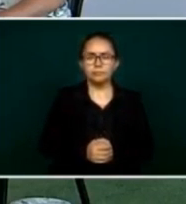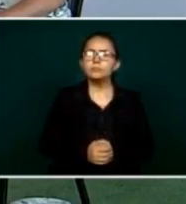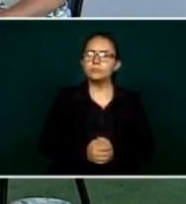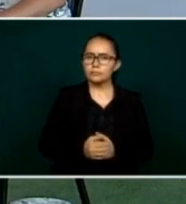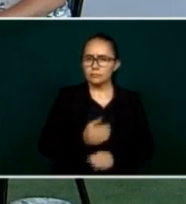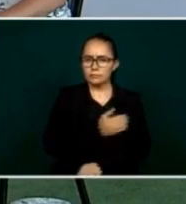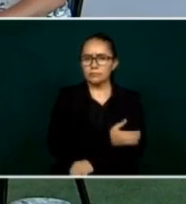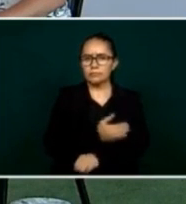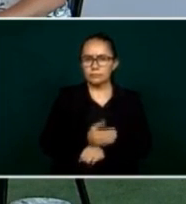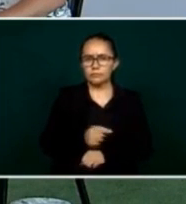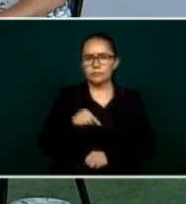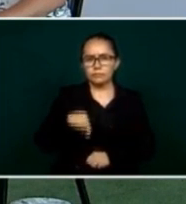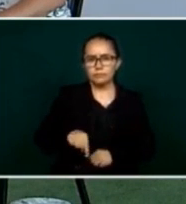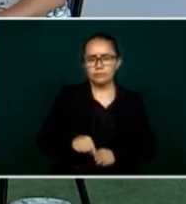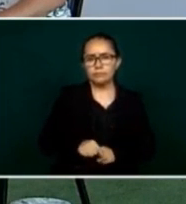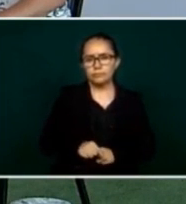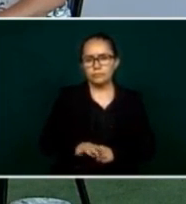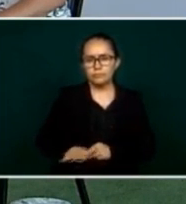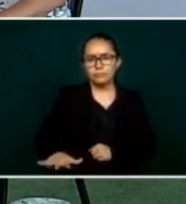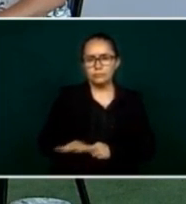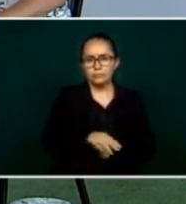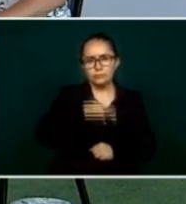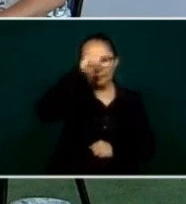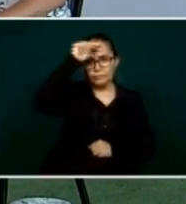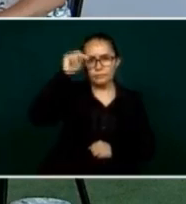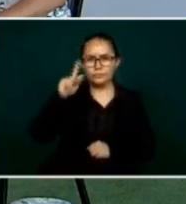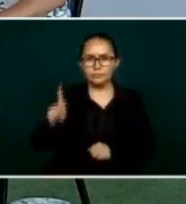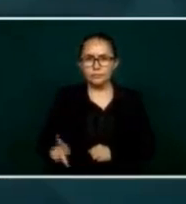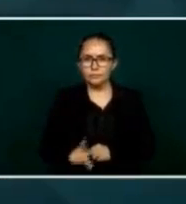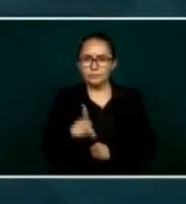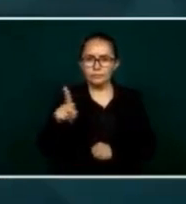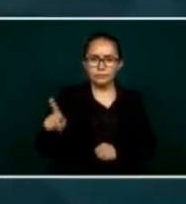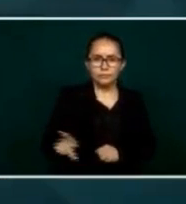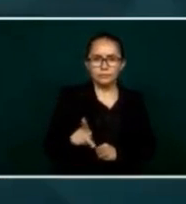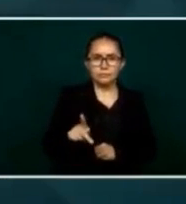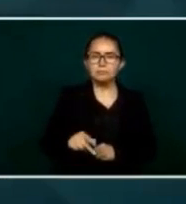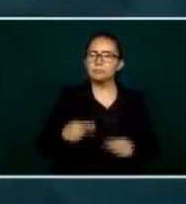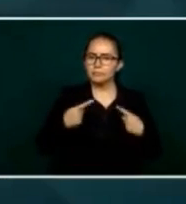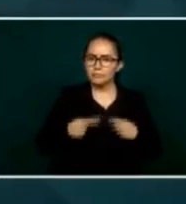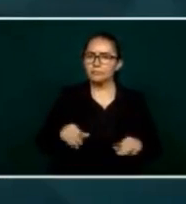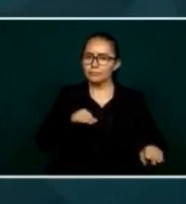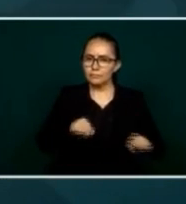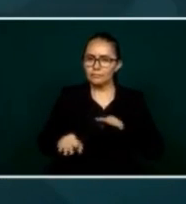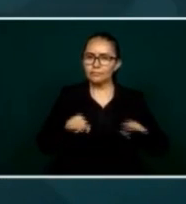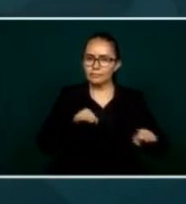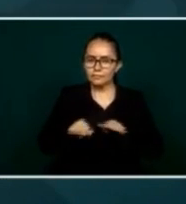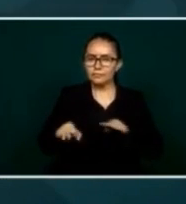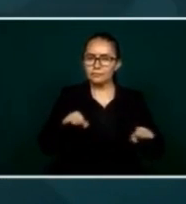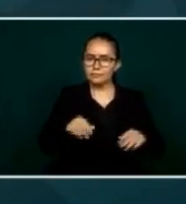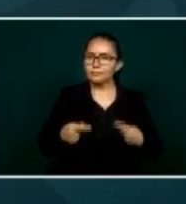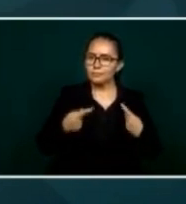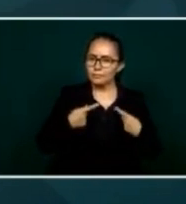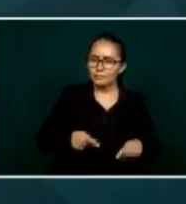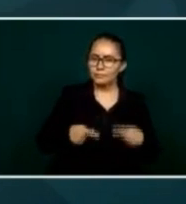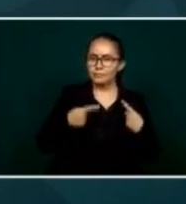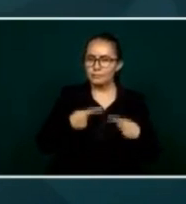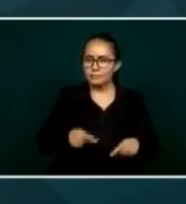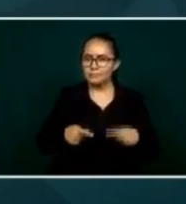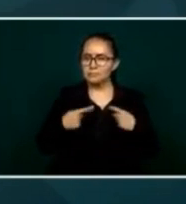and we're very happy to be here in Nayarit to visit this progressive working